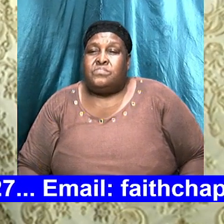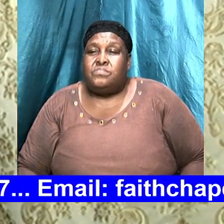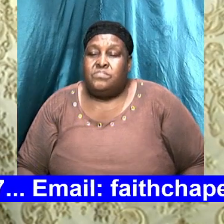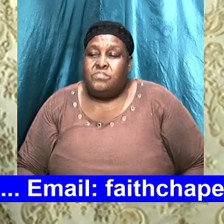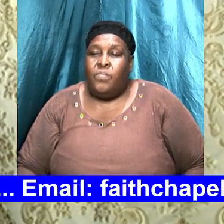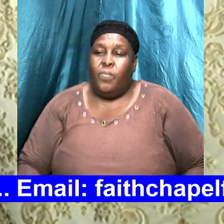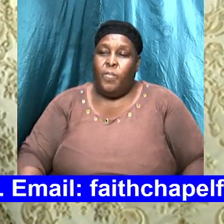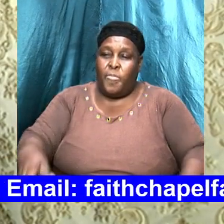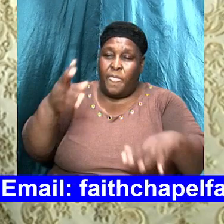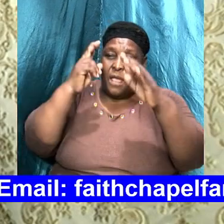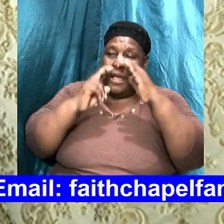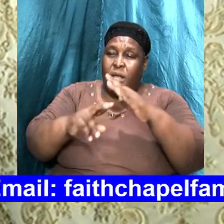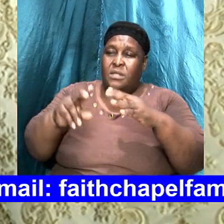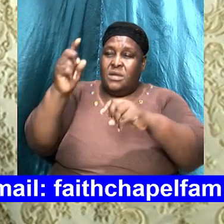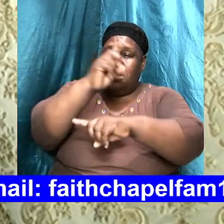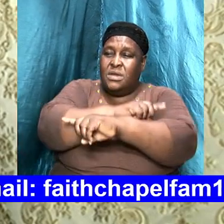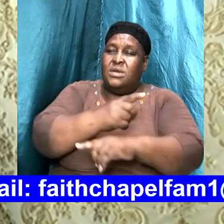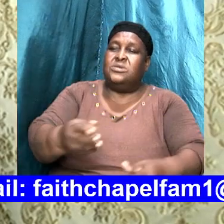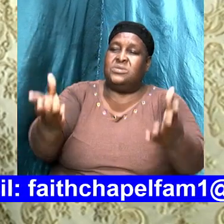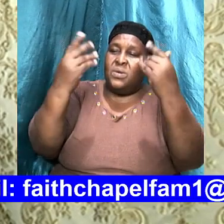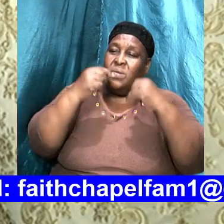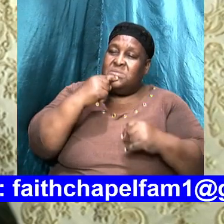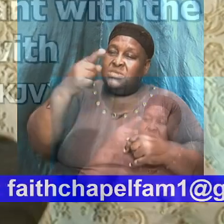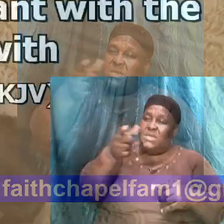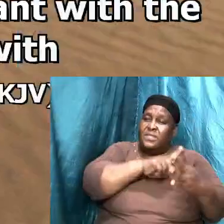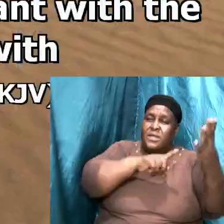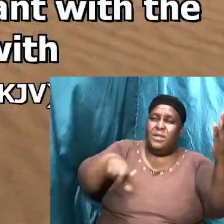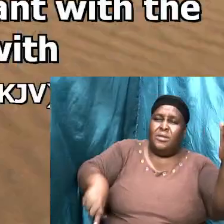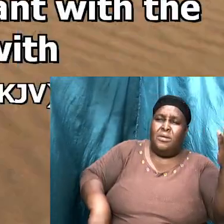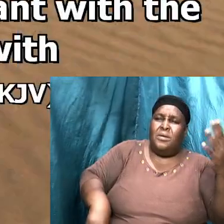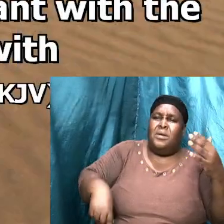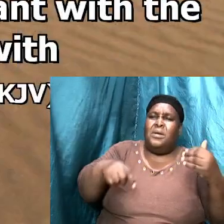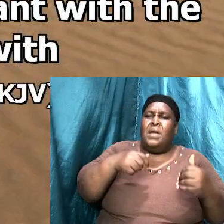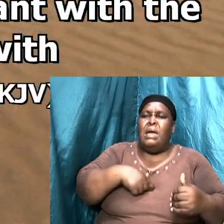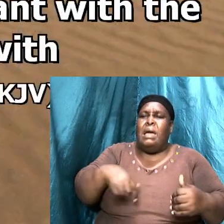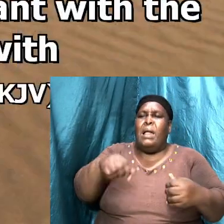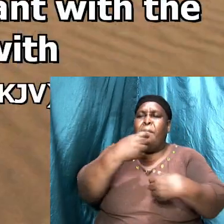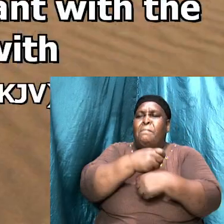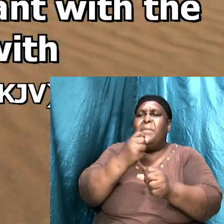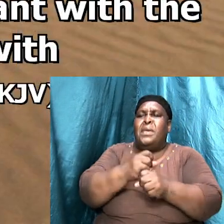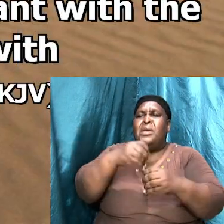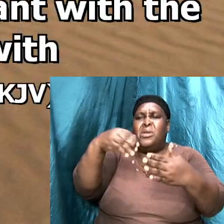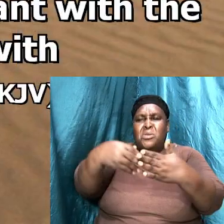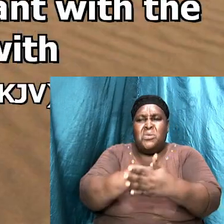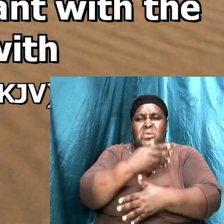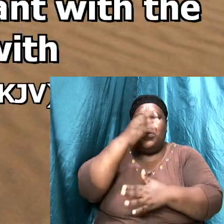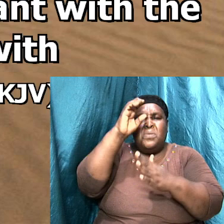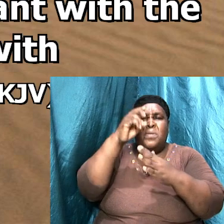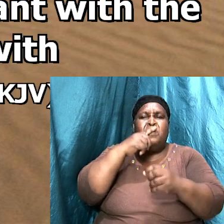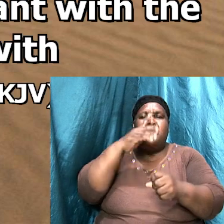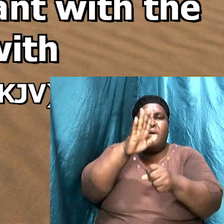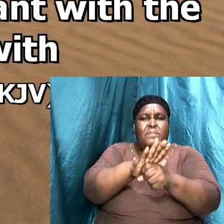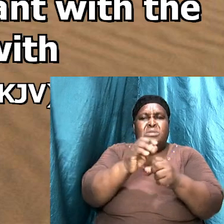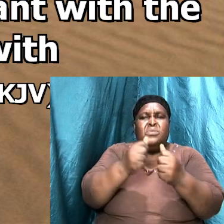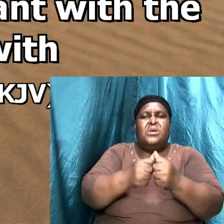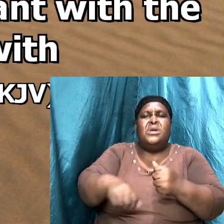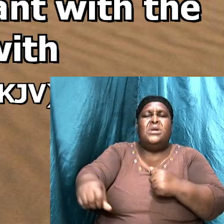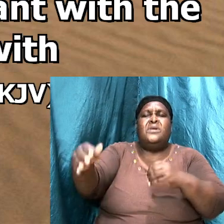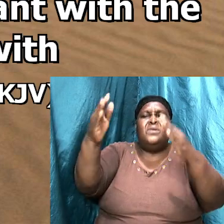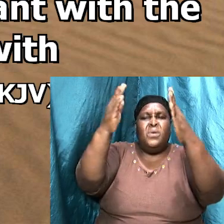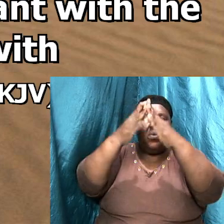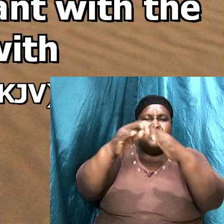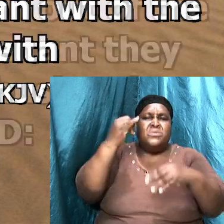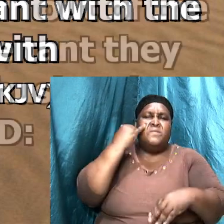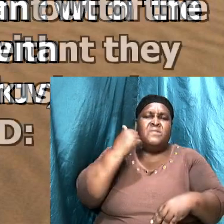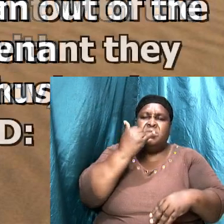be all the days cometh saith the Lord that I will make a new covenant with the house of Israel and with the house